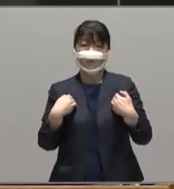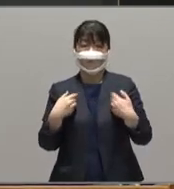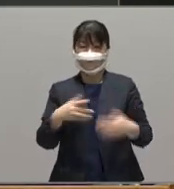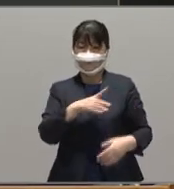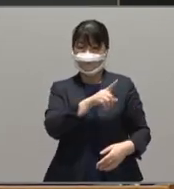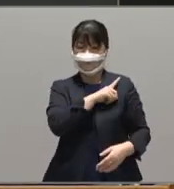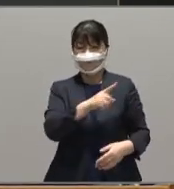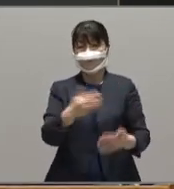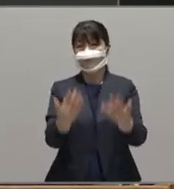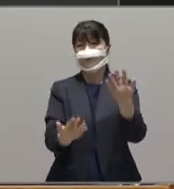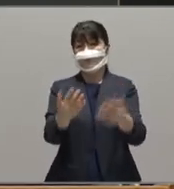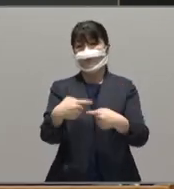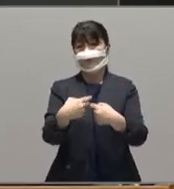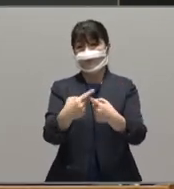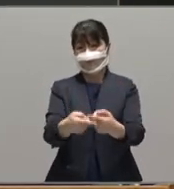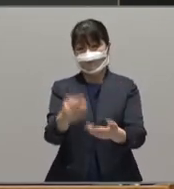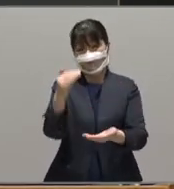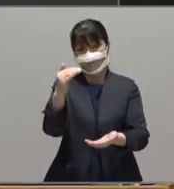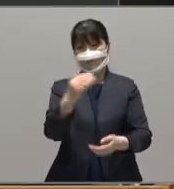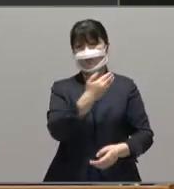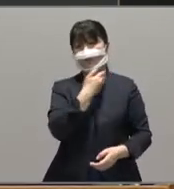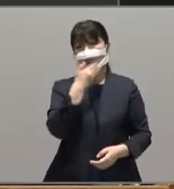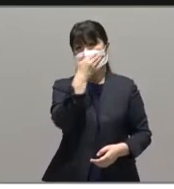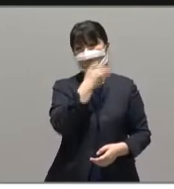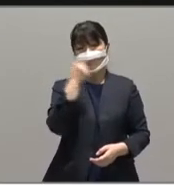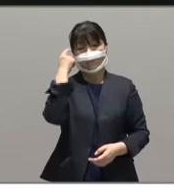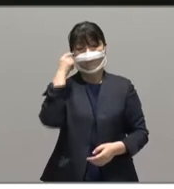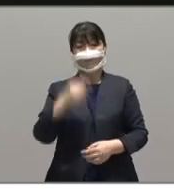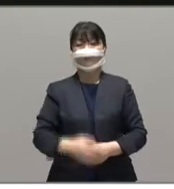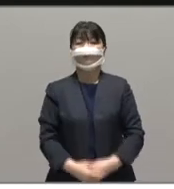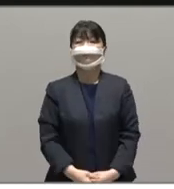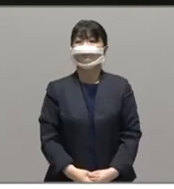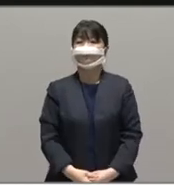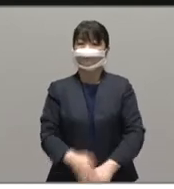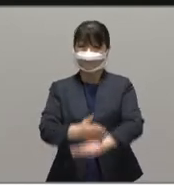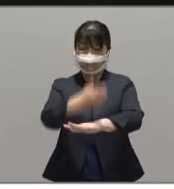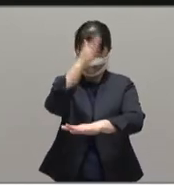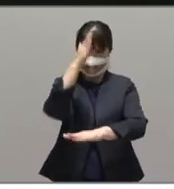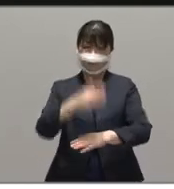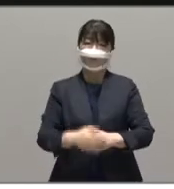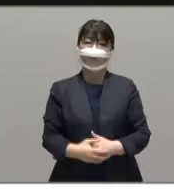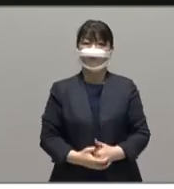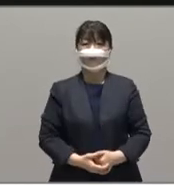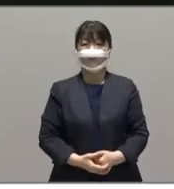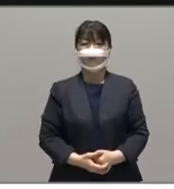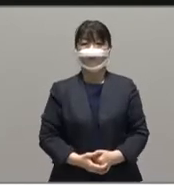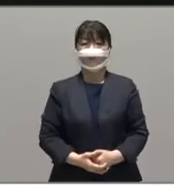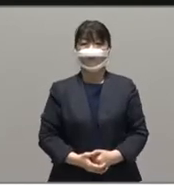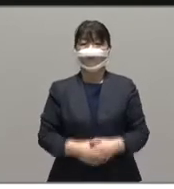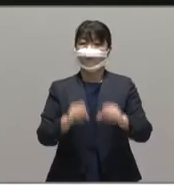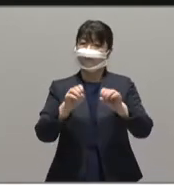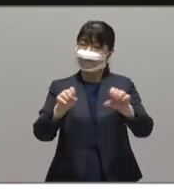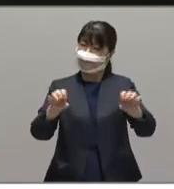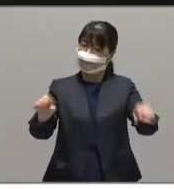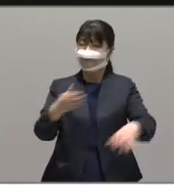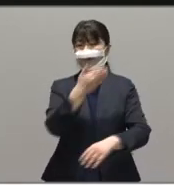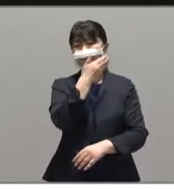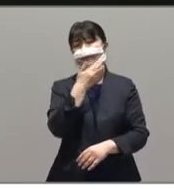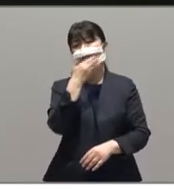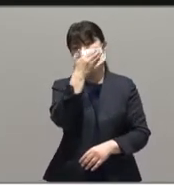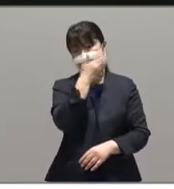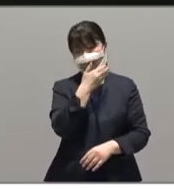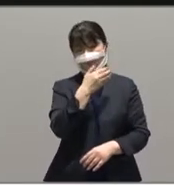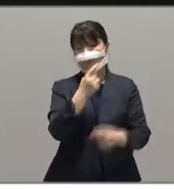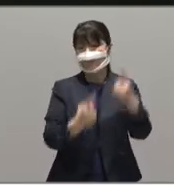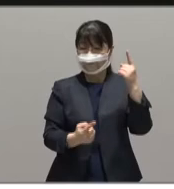the original lifestyle of a human being. So go into the forest is the first step. Thank you very much.